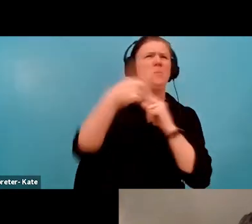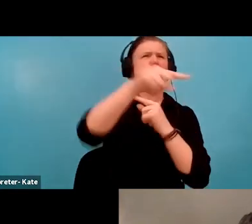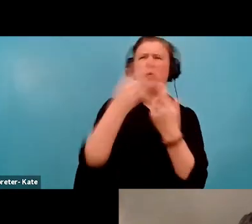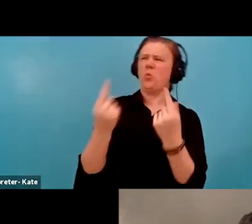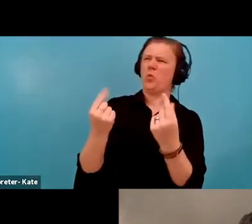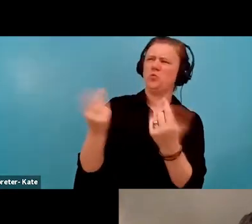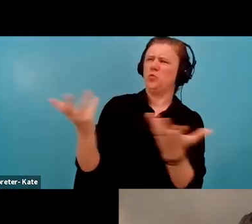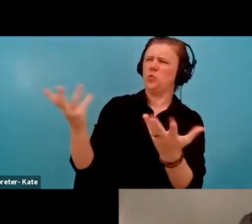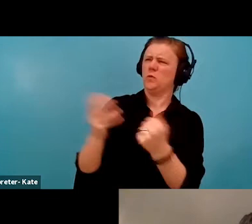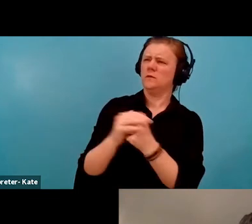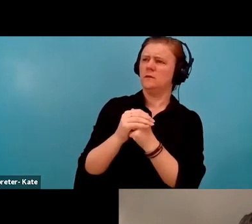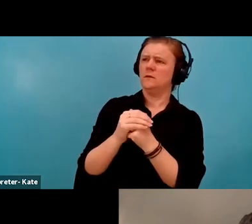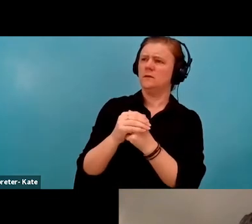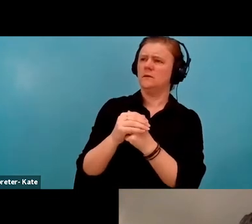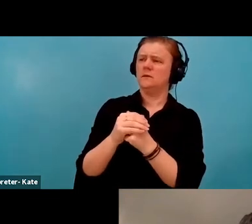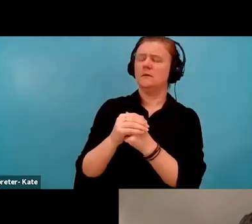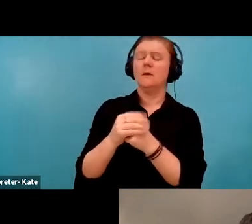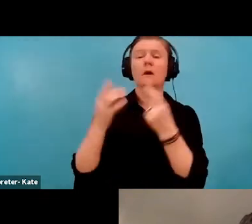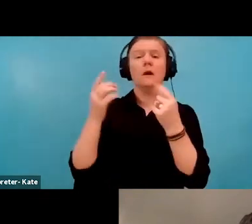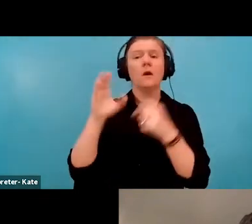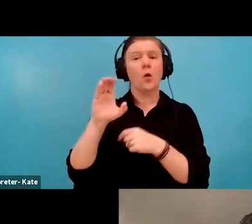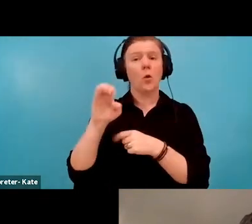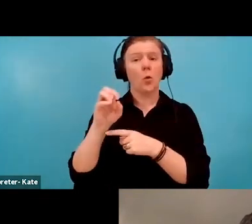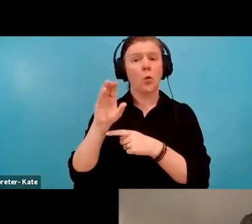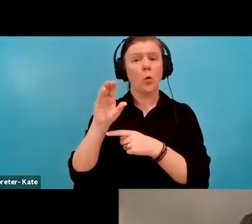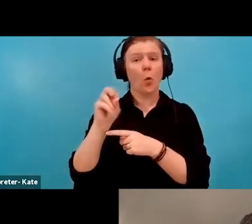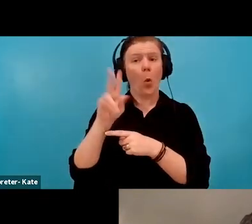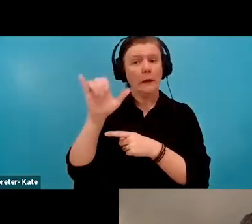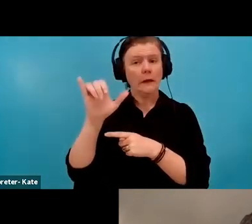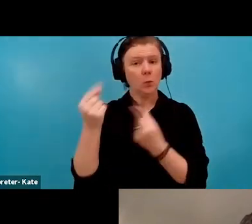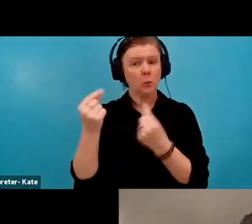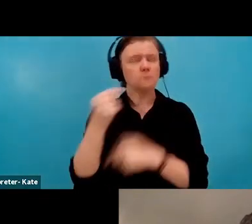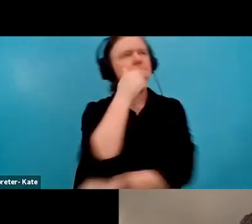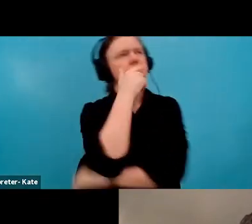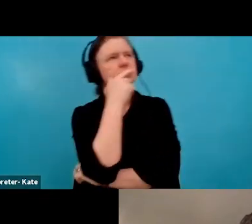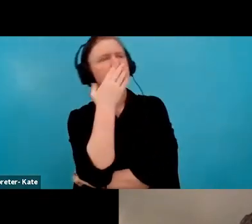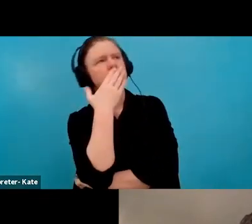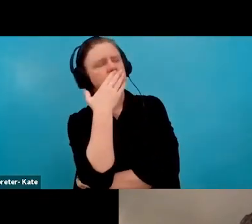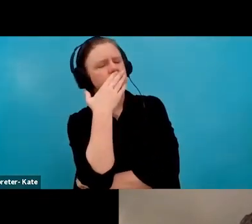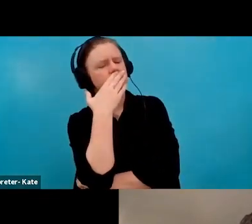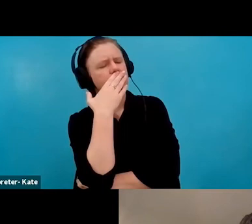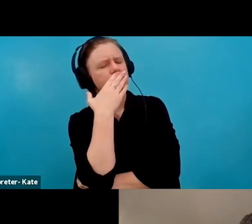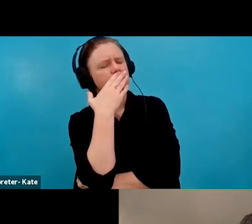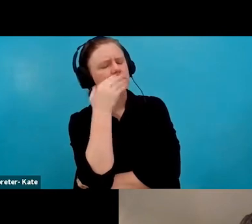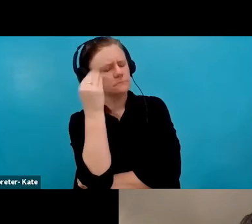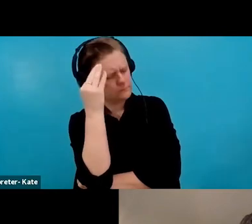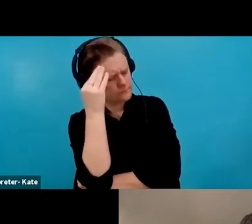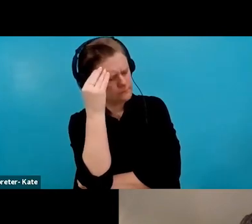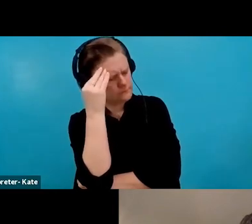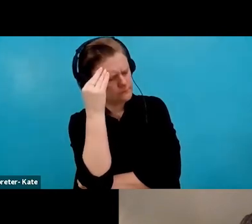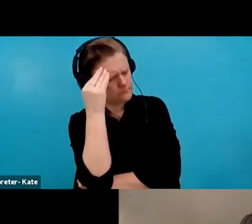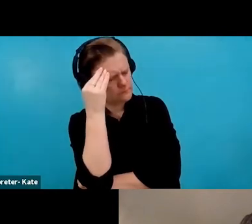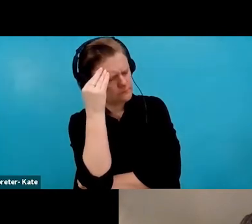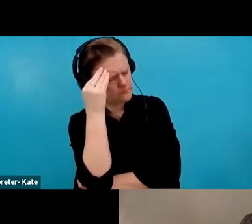sat back for a minute or two and just kind of thought about it. And then in one